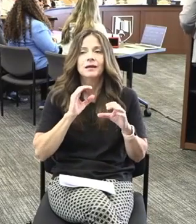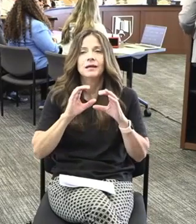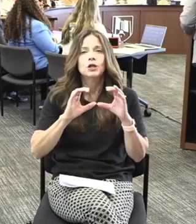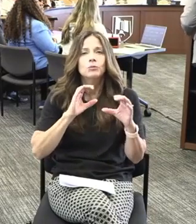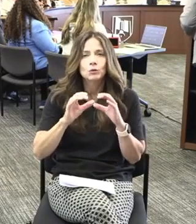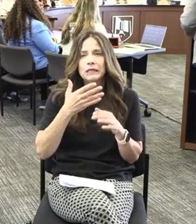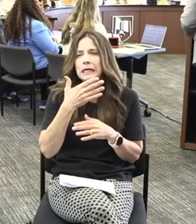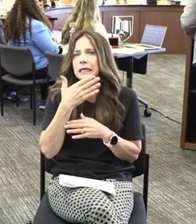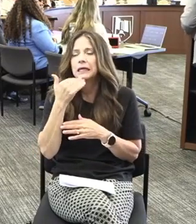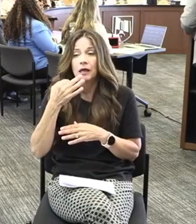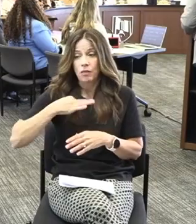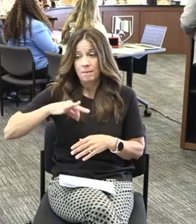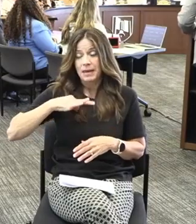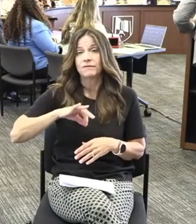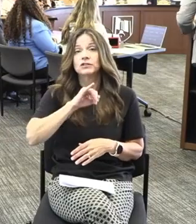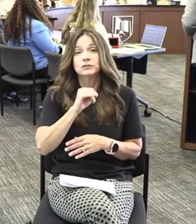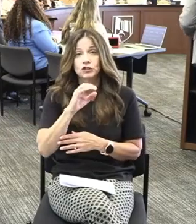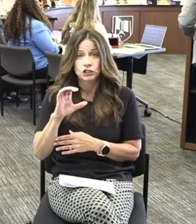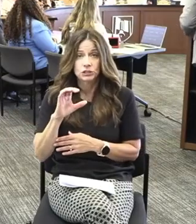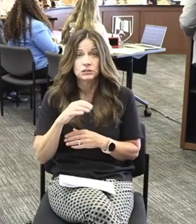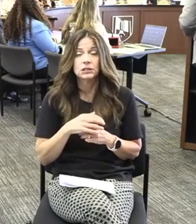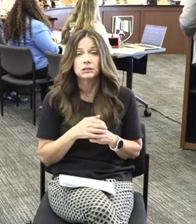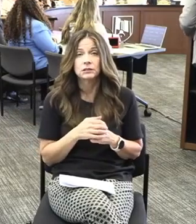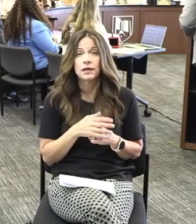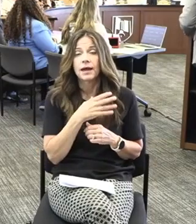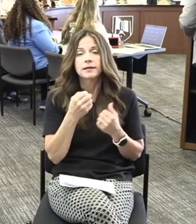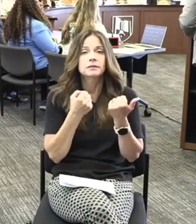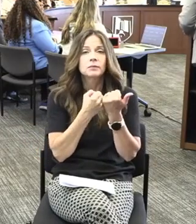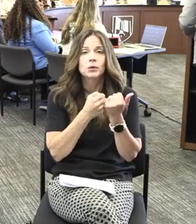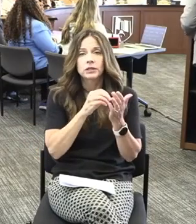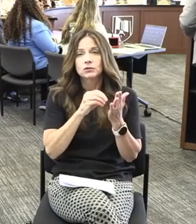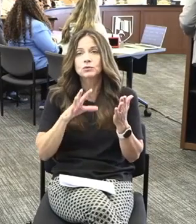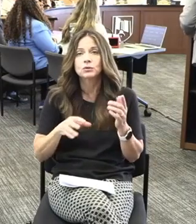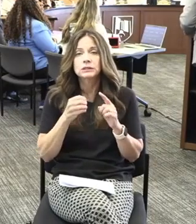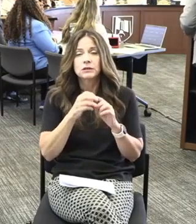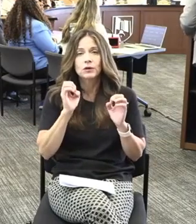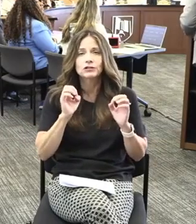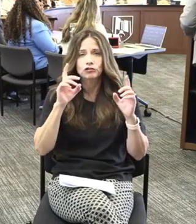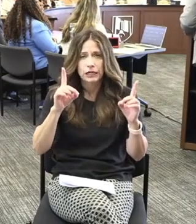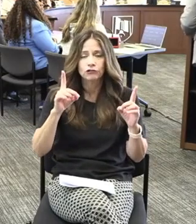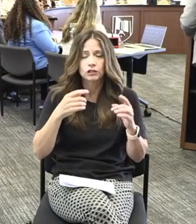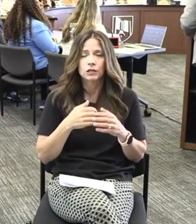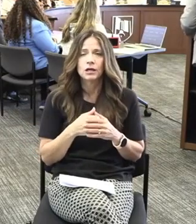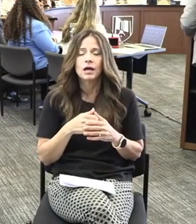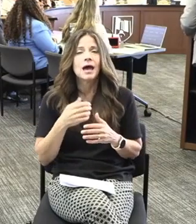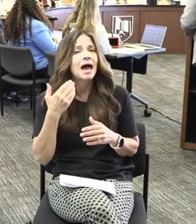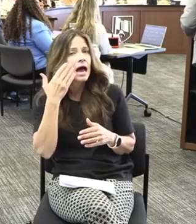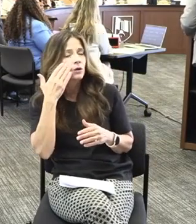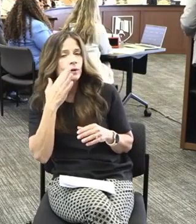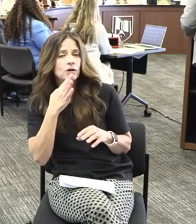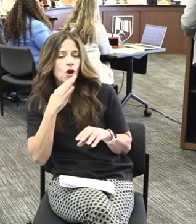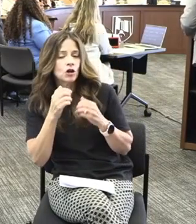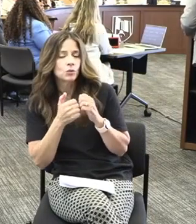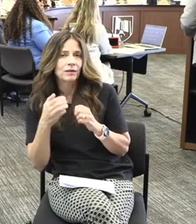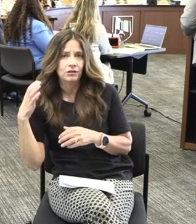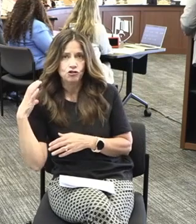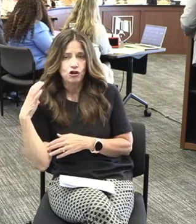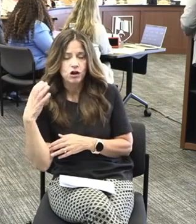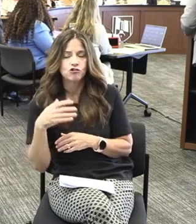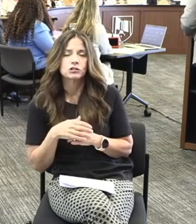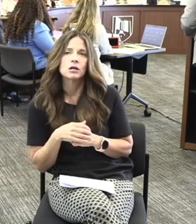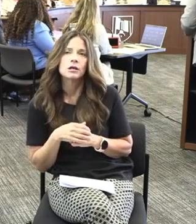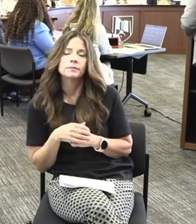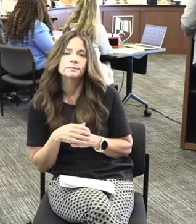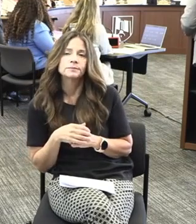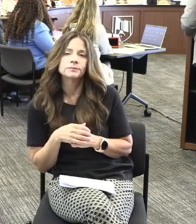the benefits of Joliet Junior College in supporting students in their educational pursuits. Because I know when I talk to the chairs, because the chairs usually see who we are,